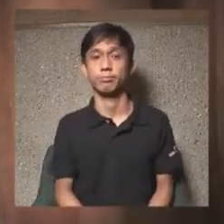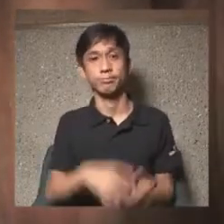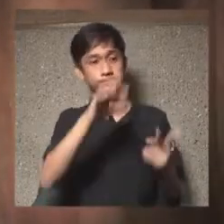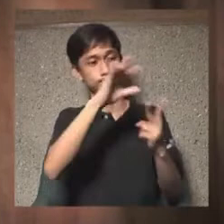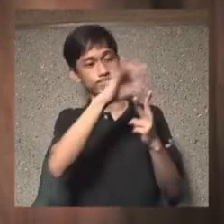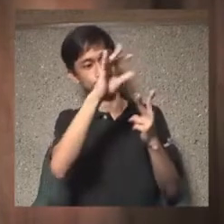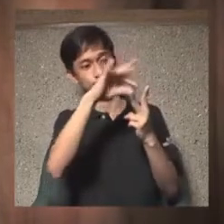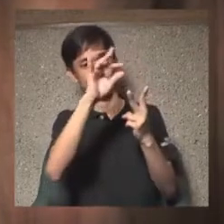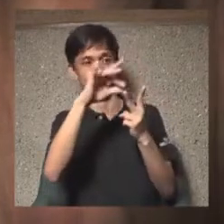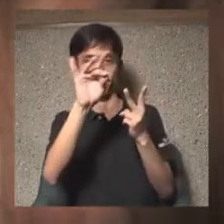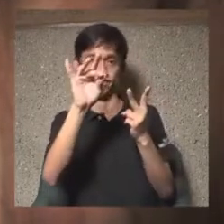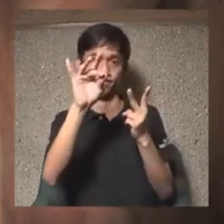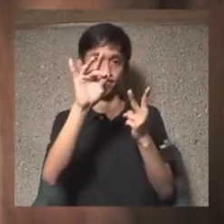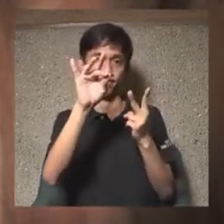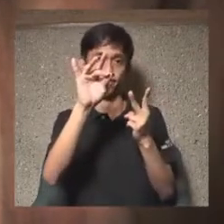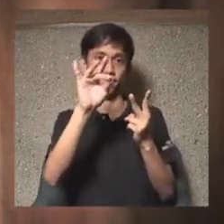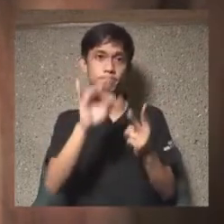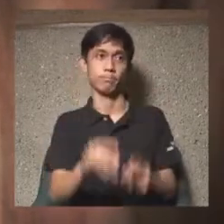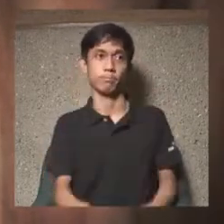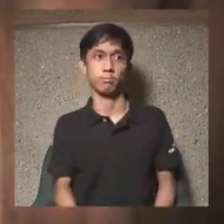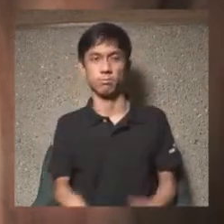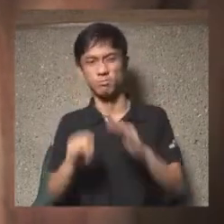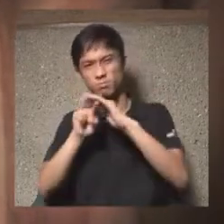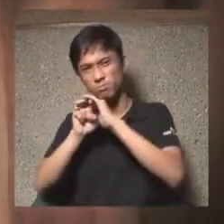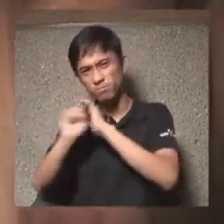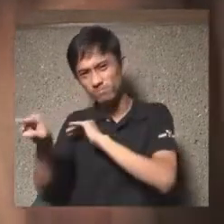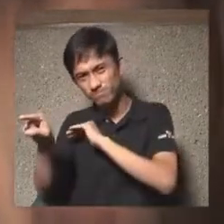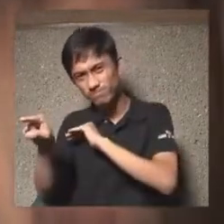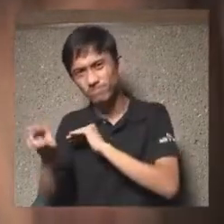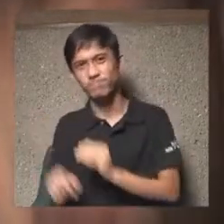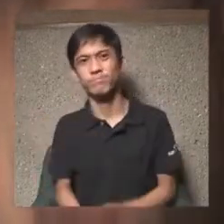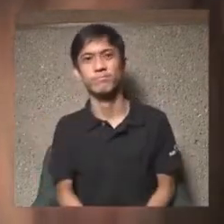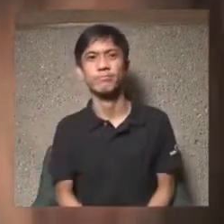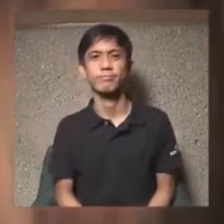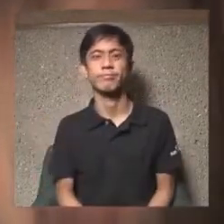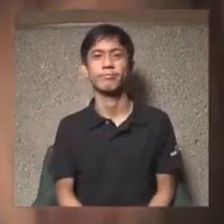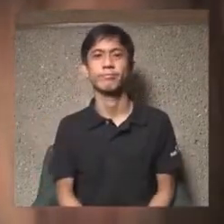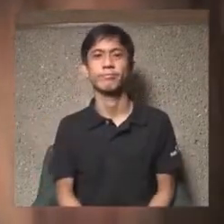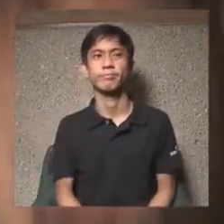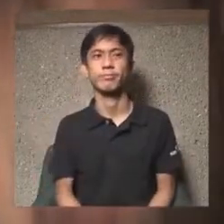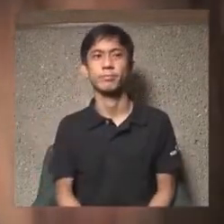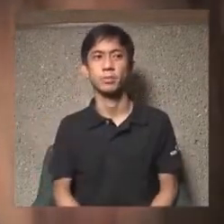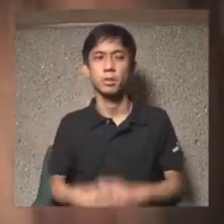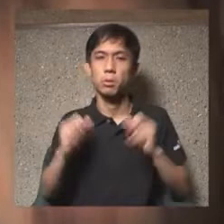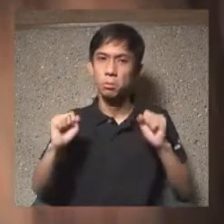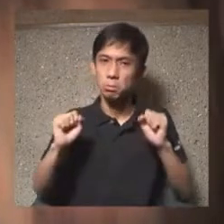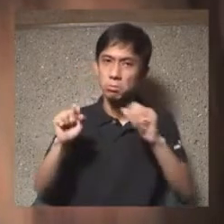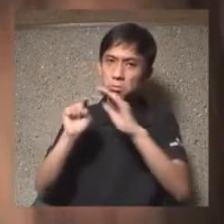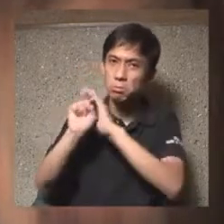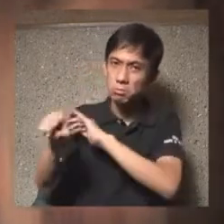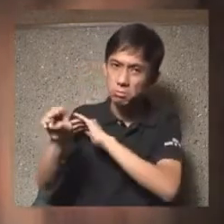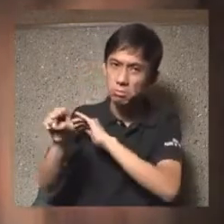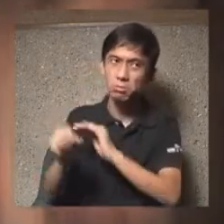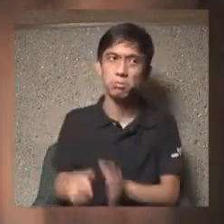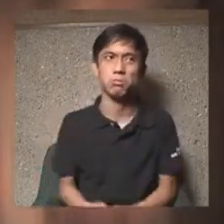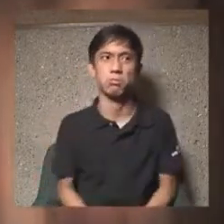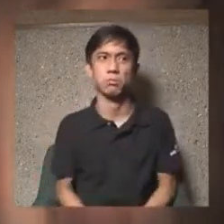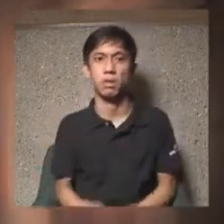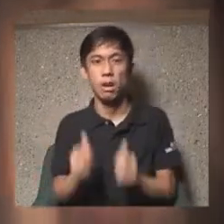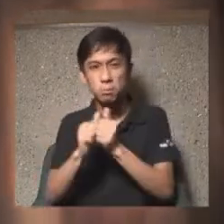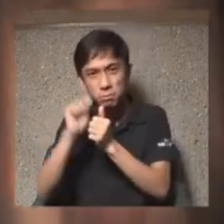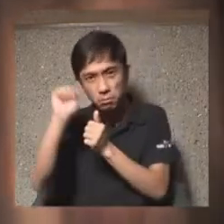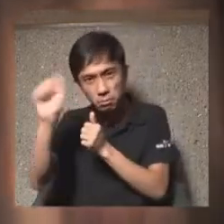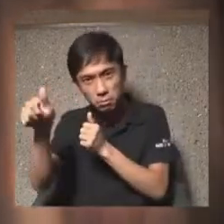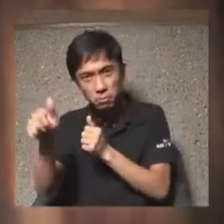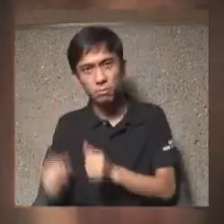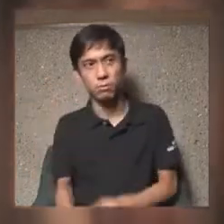his defense mechanism. And he was able to run away. He ran away to his uncle. The uncle's name